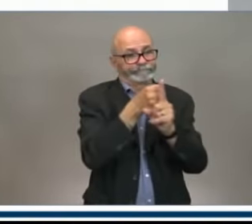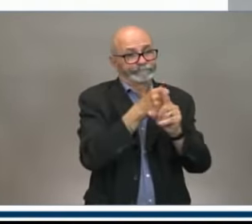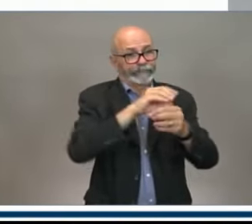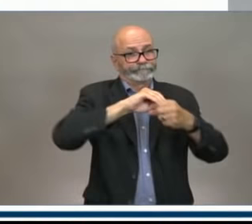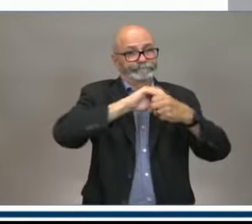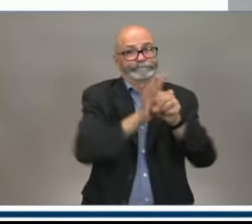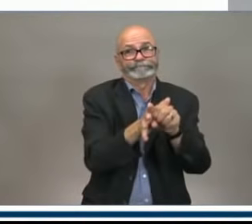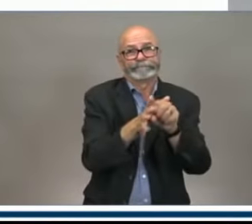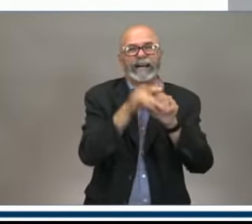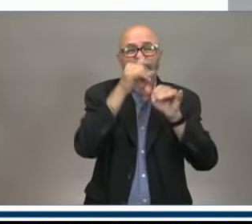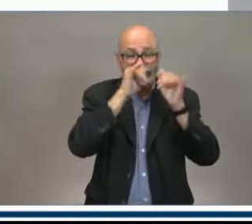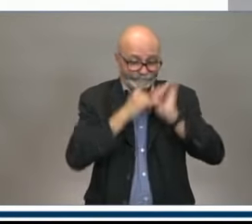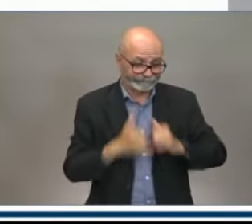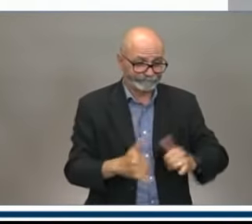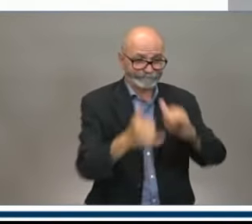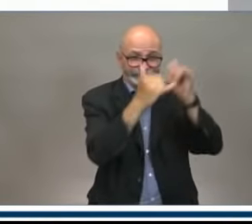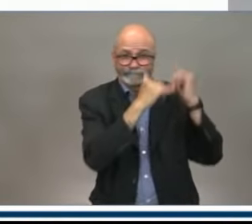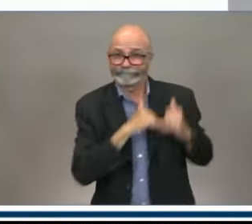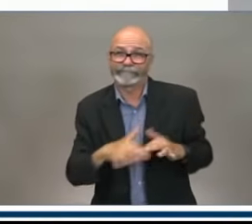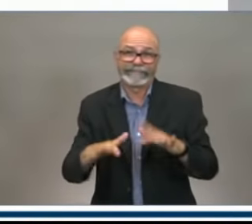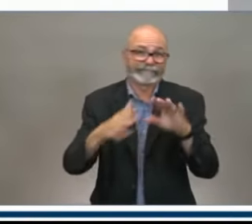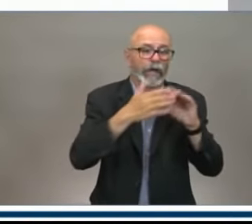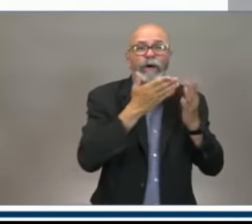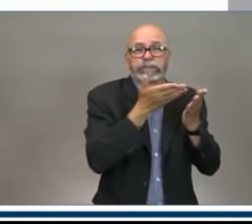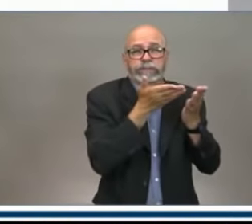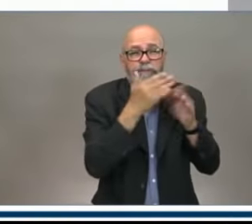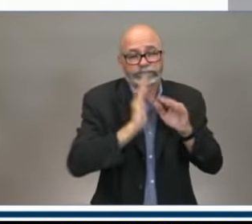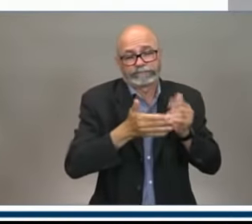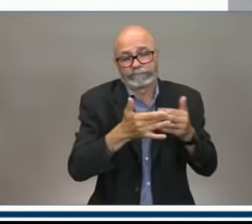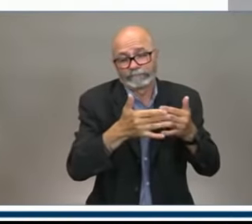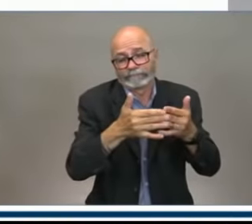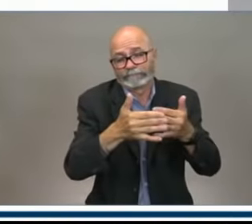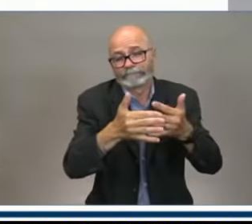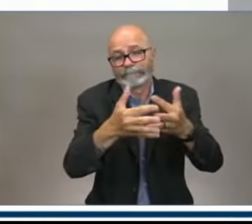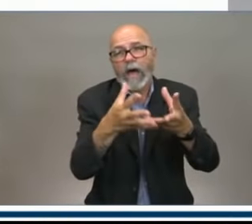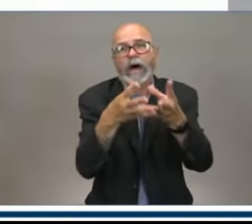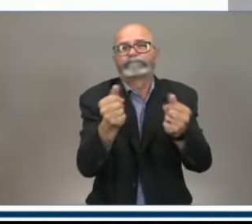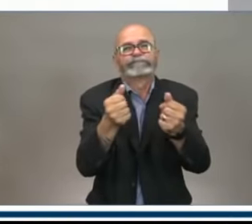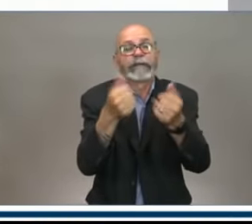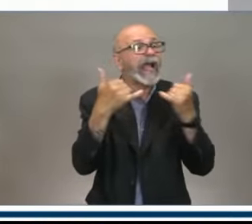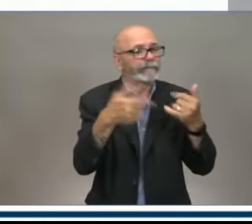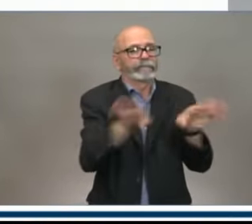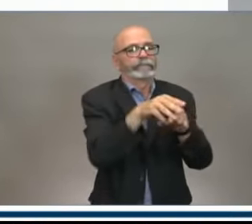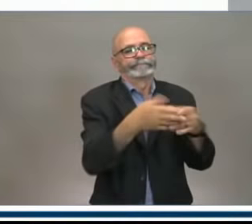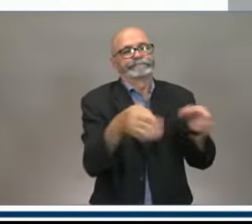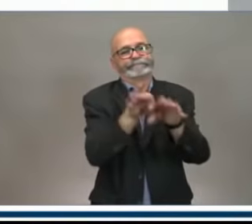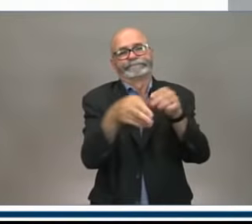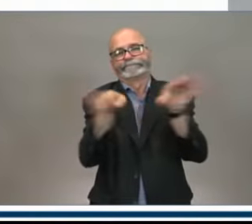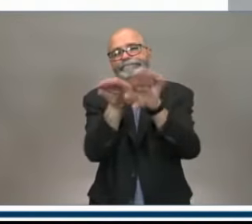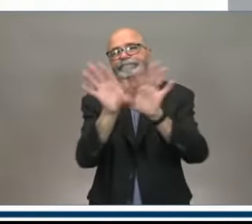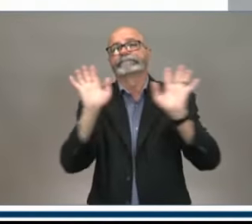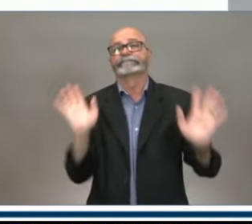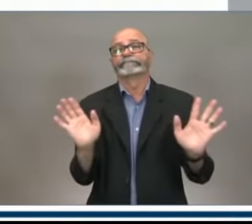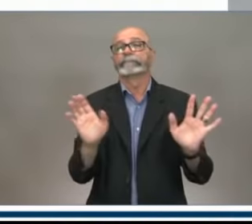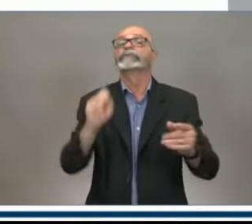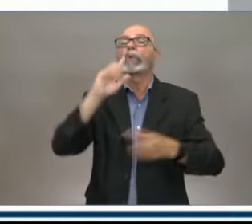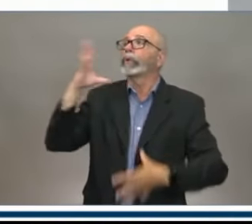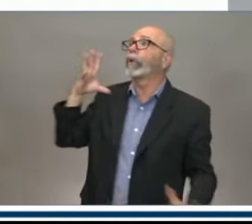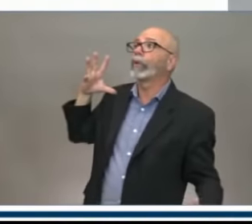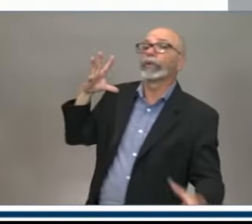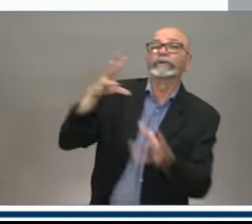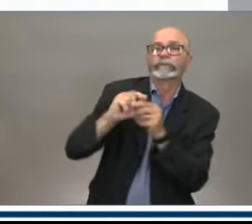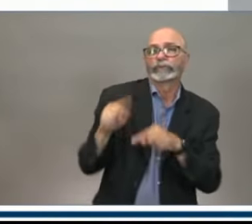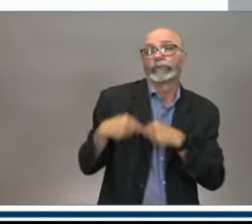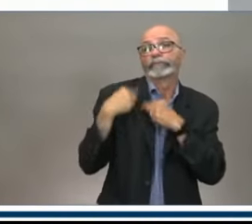can now be considered completed and closed by public health. And lastly, the breakdown of total numbers of